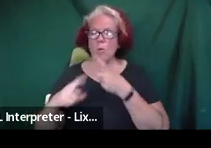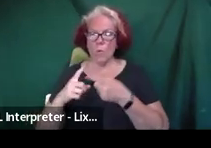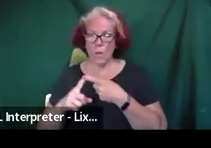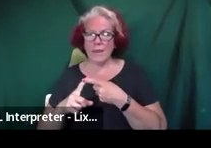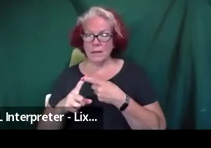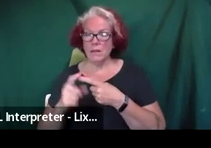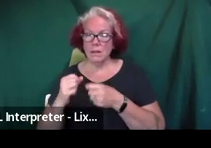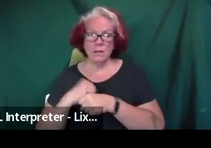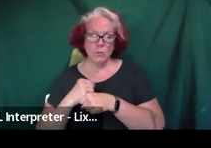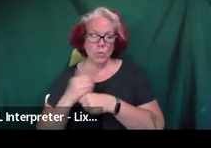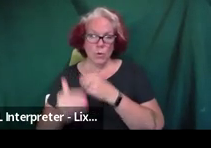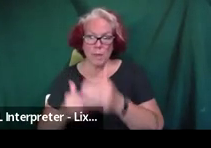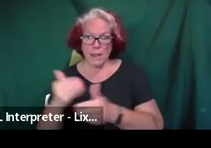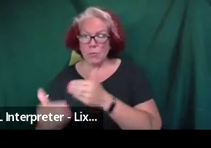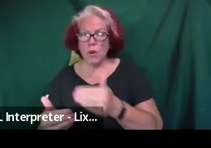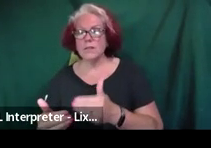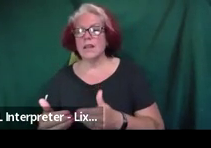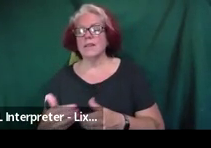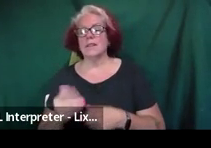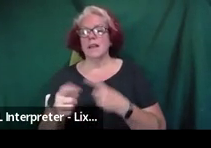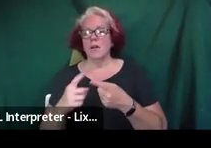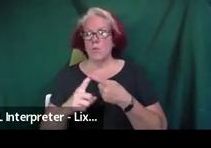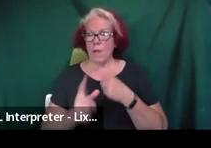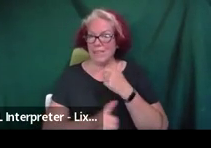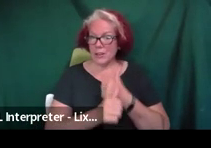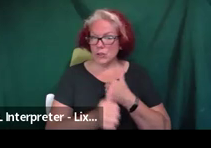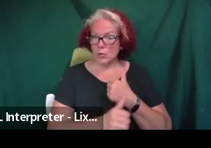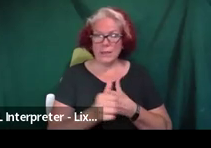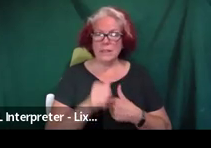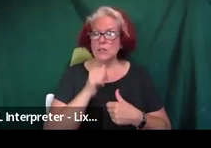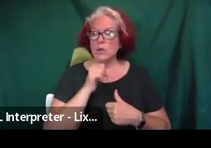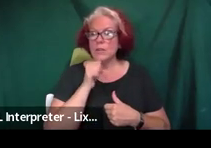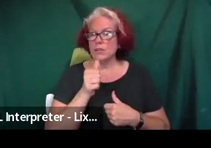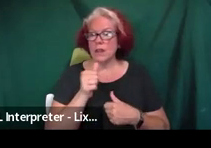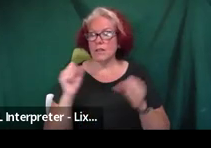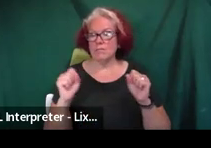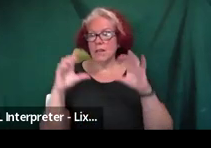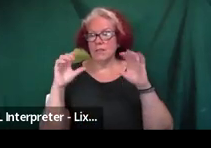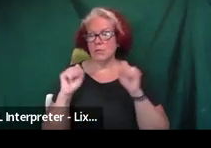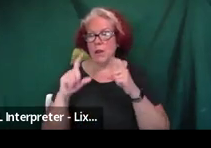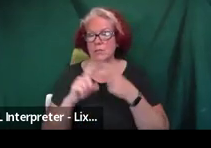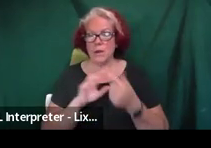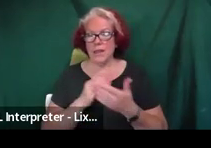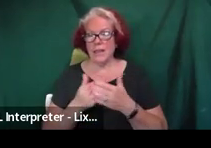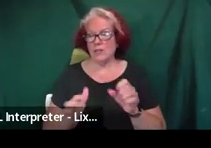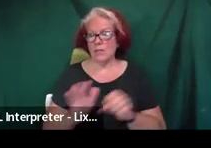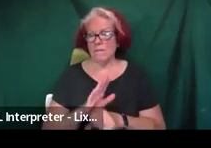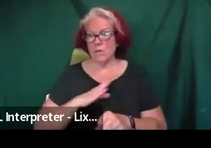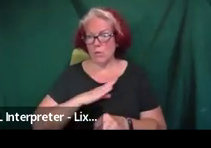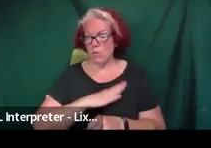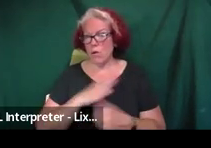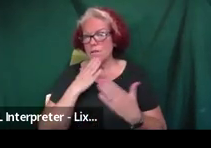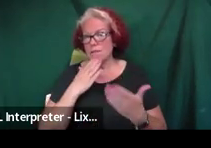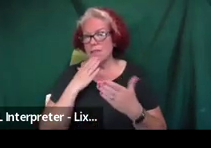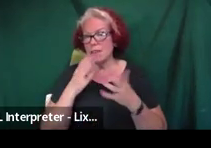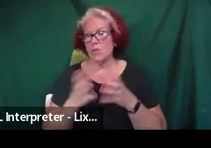when there are risks, so that it's not a surprise once it gets to the full board. So thank you again